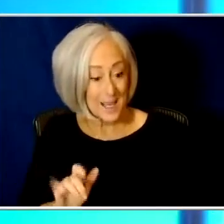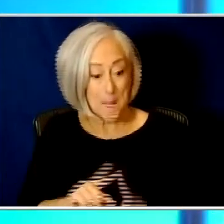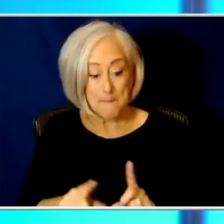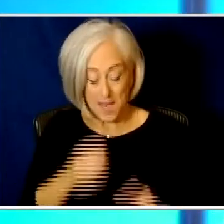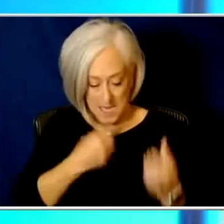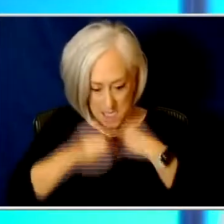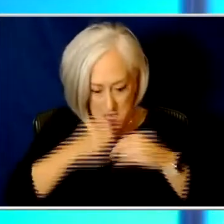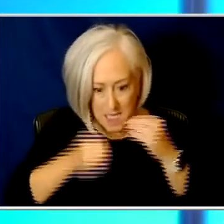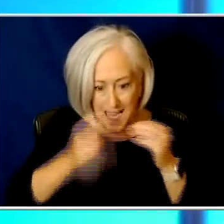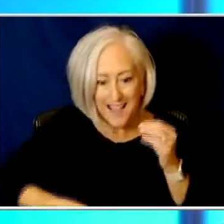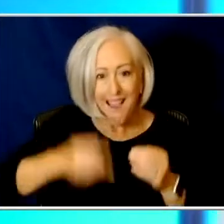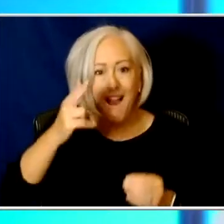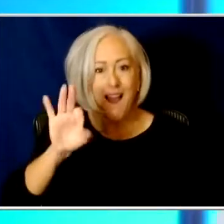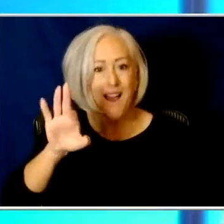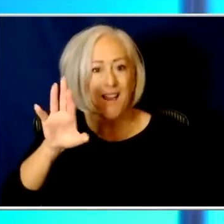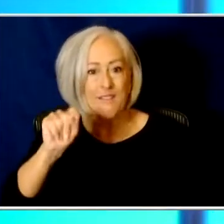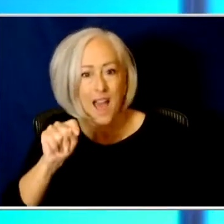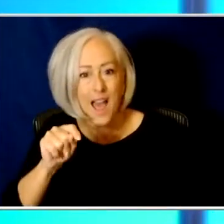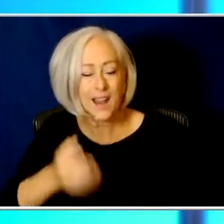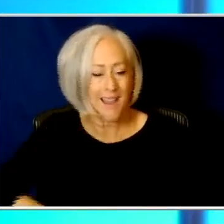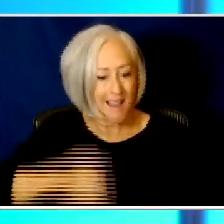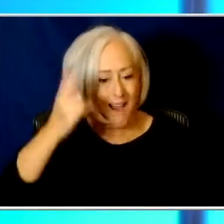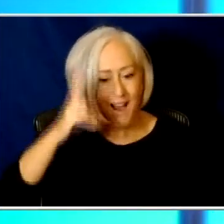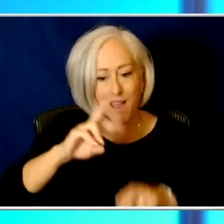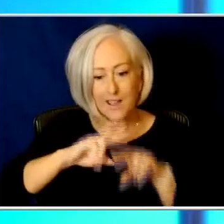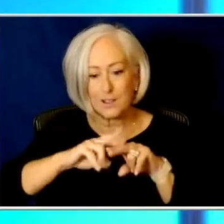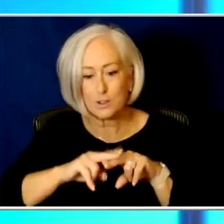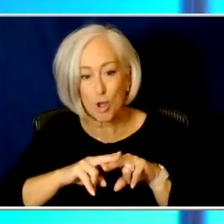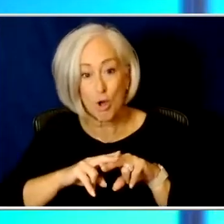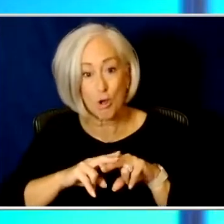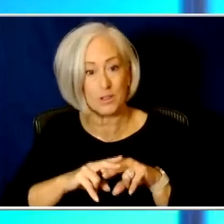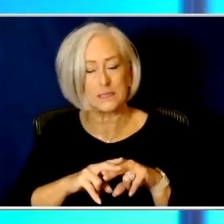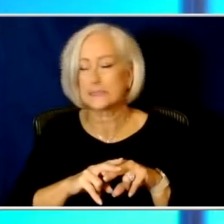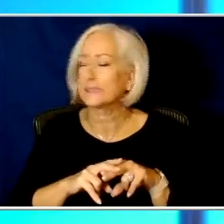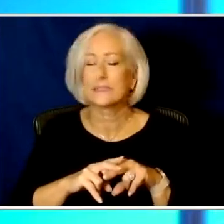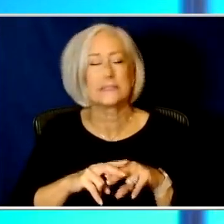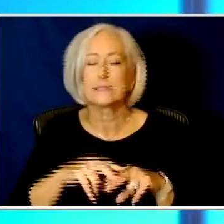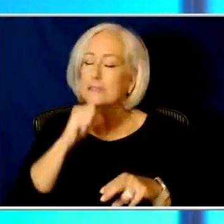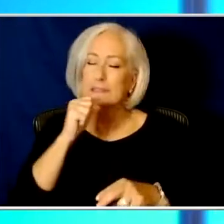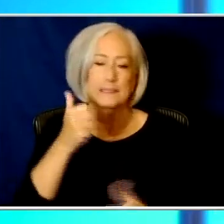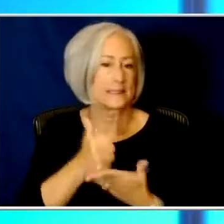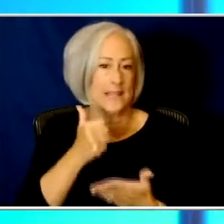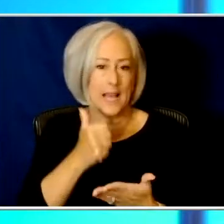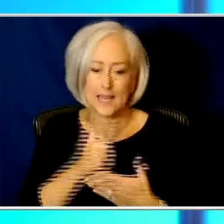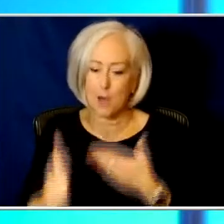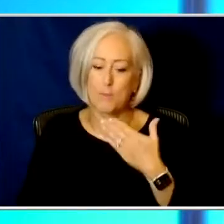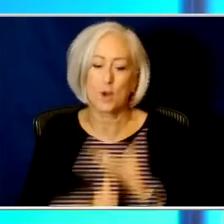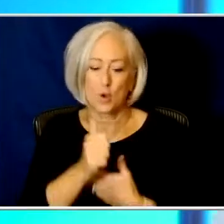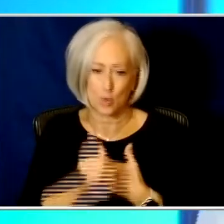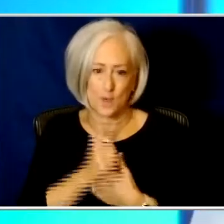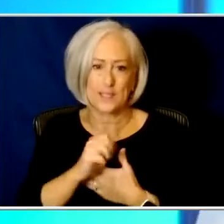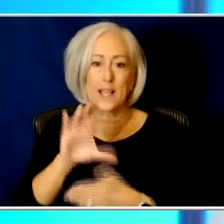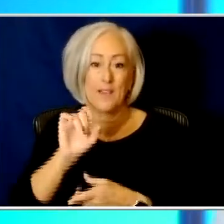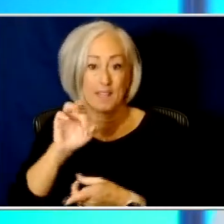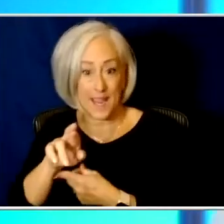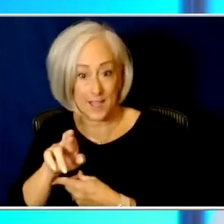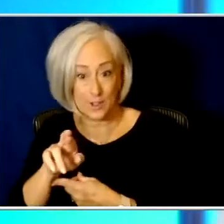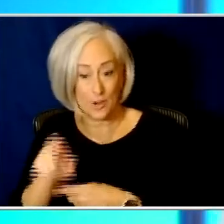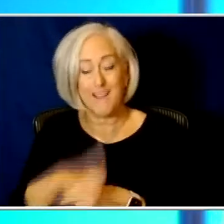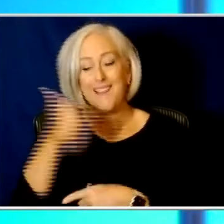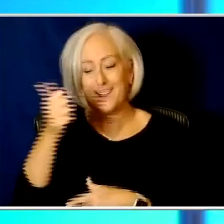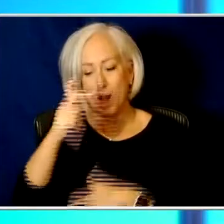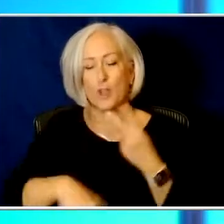in sodium, it's usually not helpful in terms of your risk for cancer, but other types of diseases. And